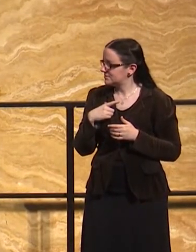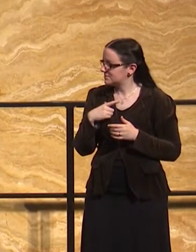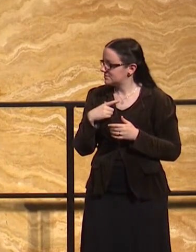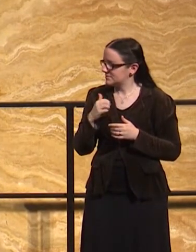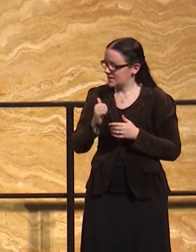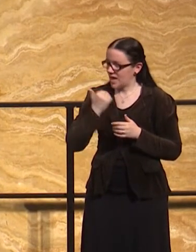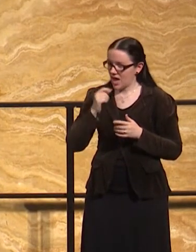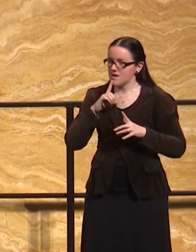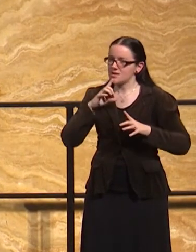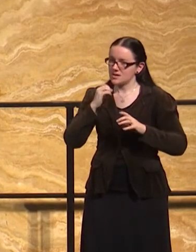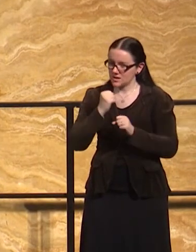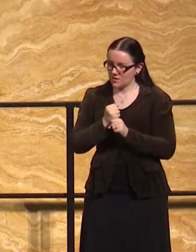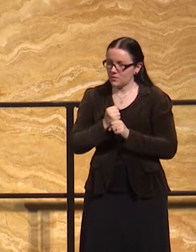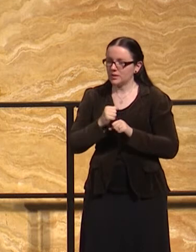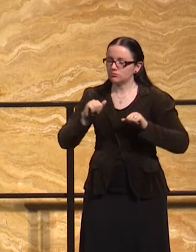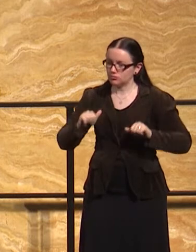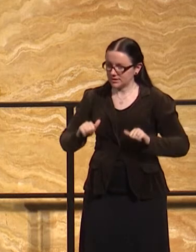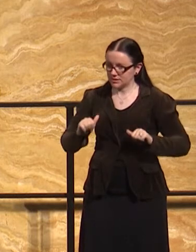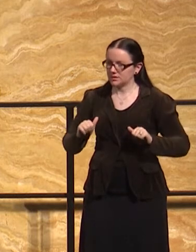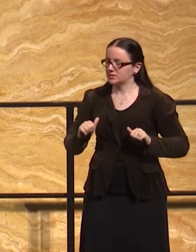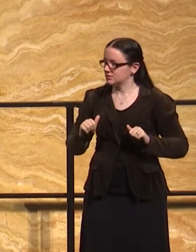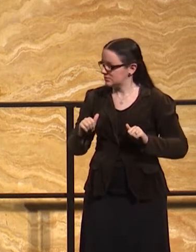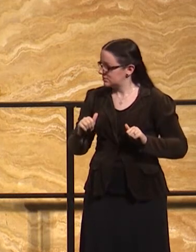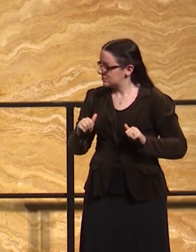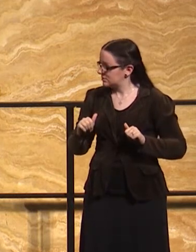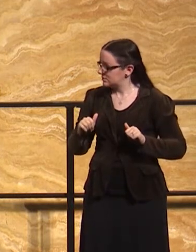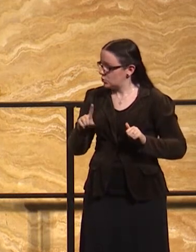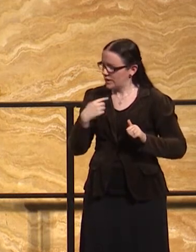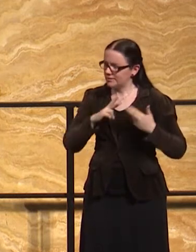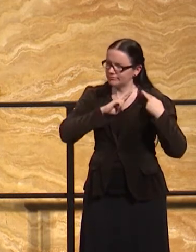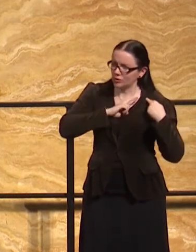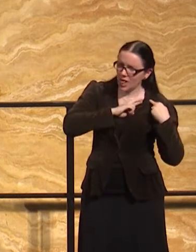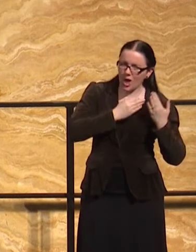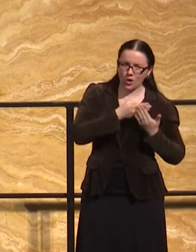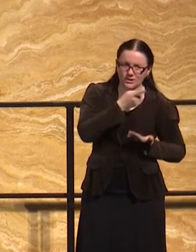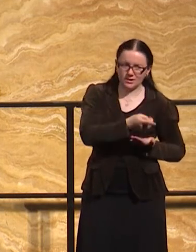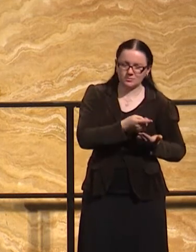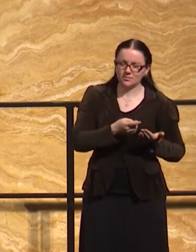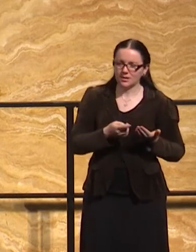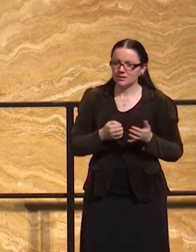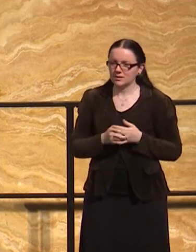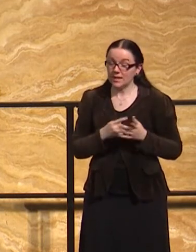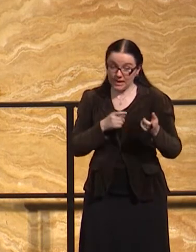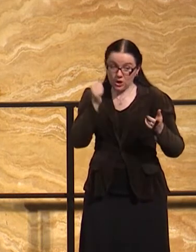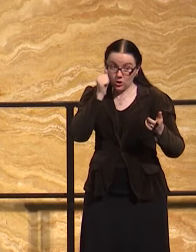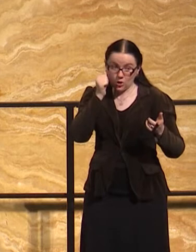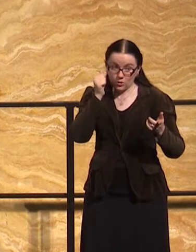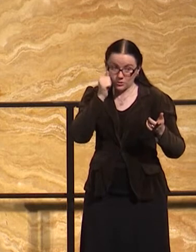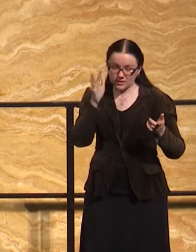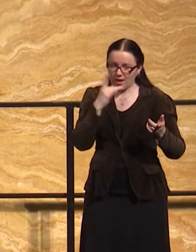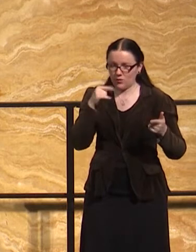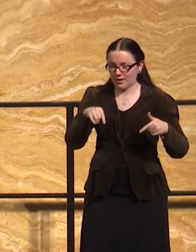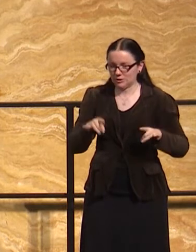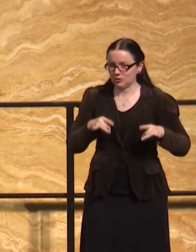Our government, the president, rely a lot on him and trust him and so on. And he knows everyone in